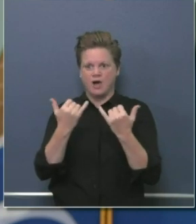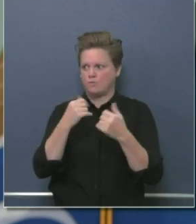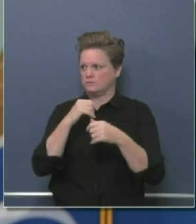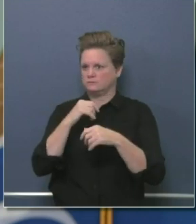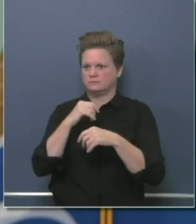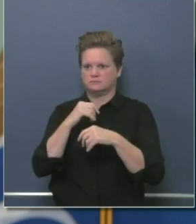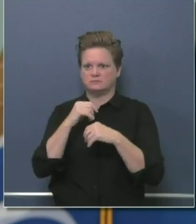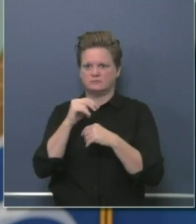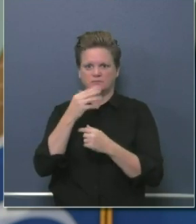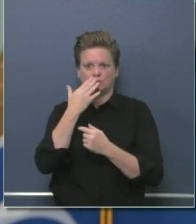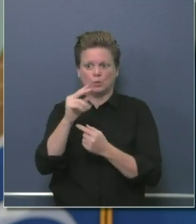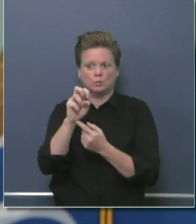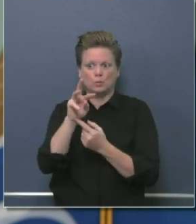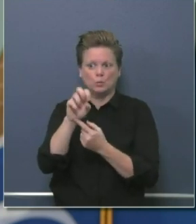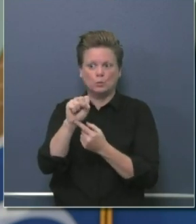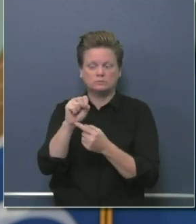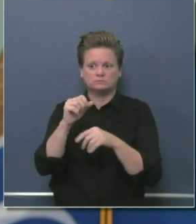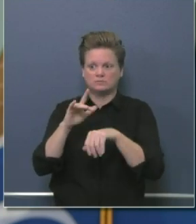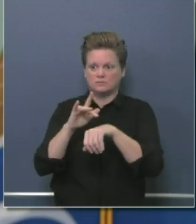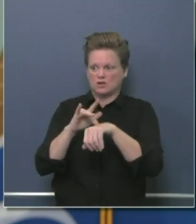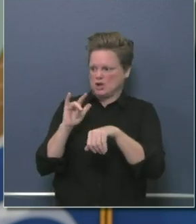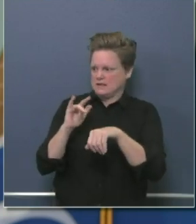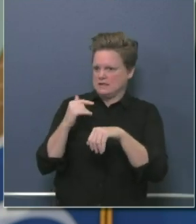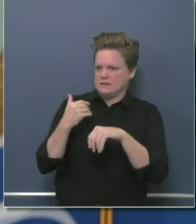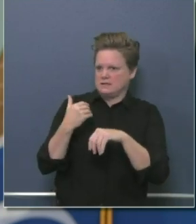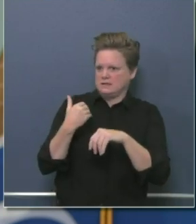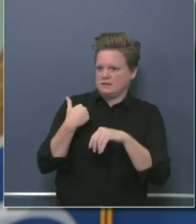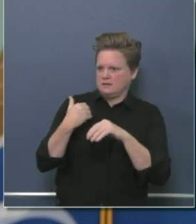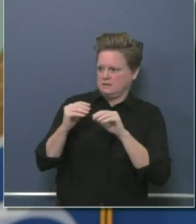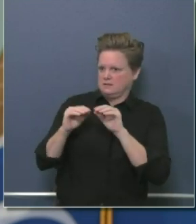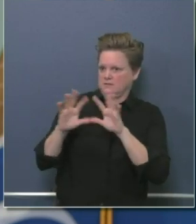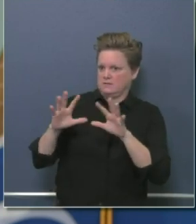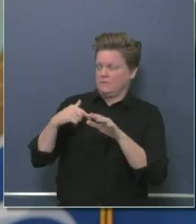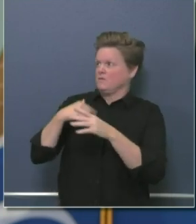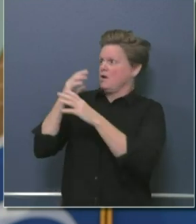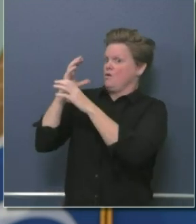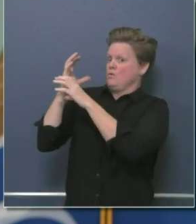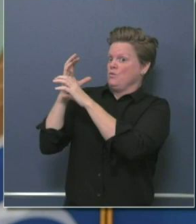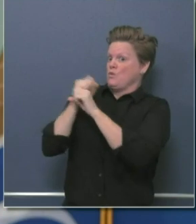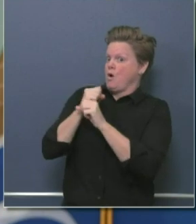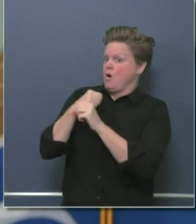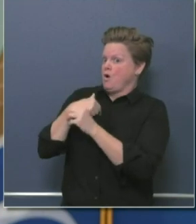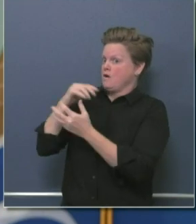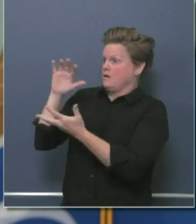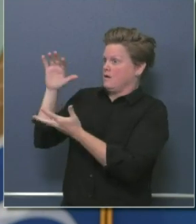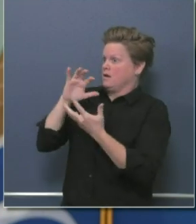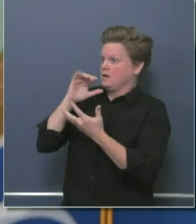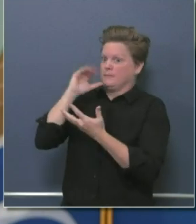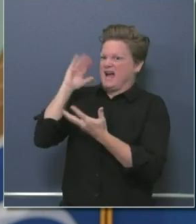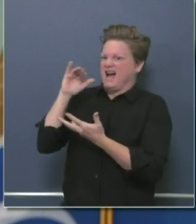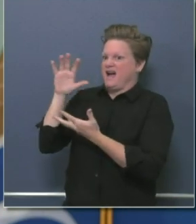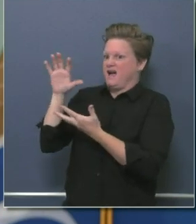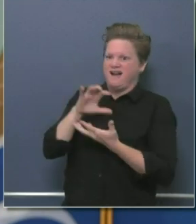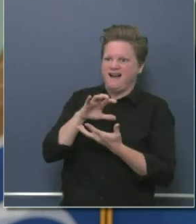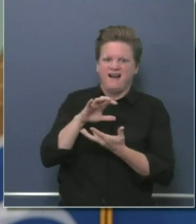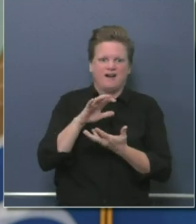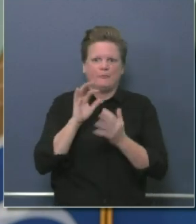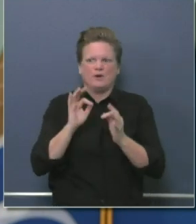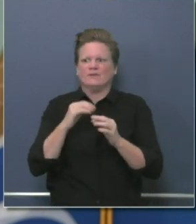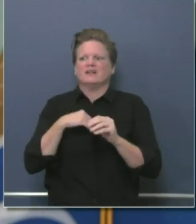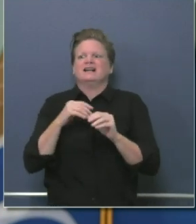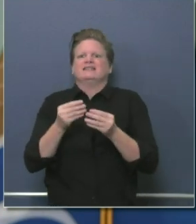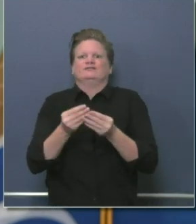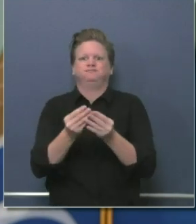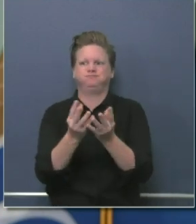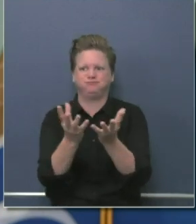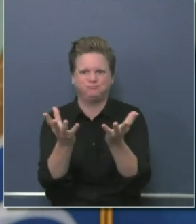the early deliveries on that contract that came in earlier than we expected, and they've been coming in consistently. And that's